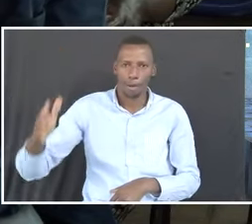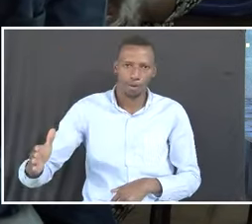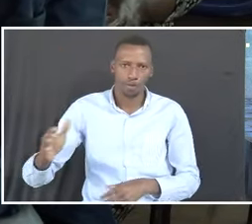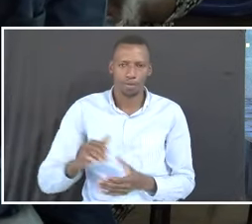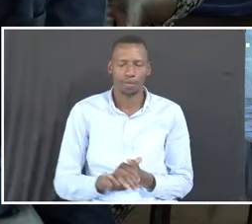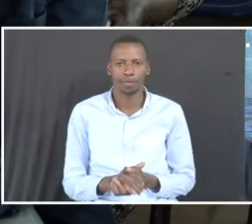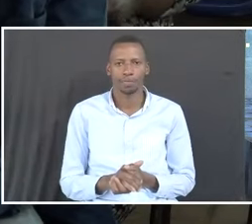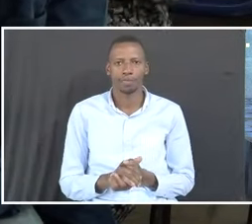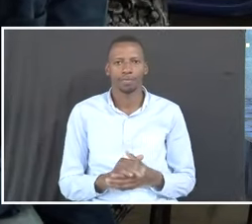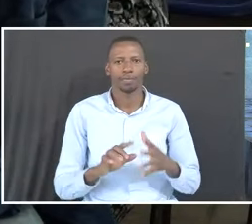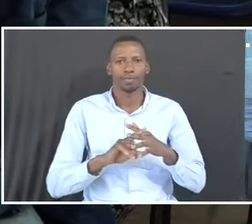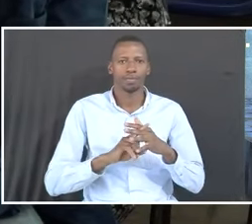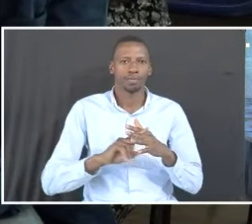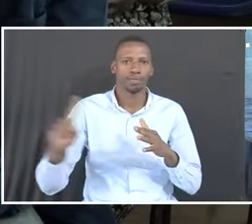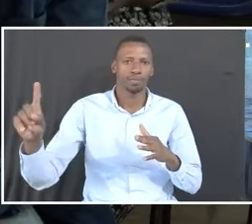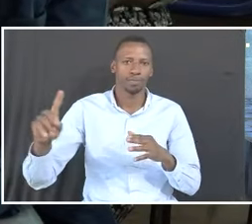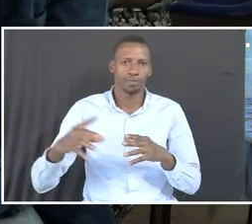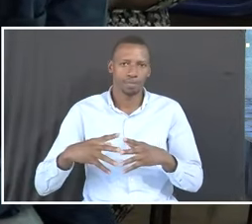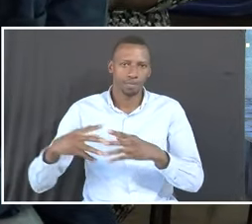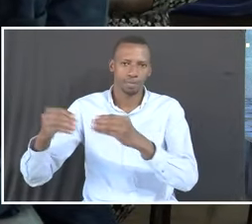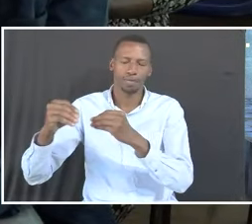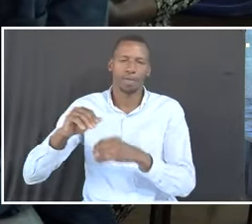Escape to the Mountains.